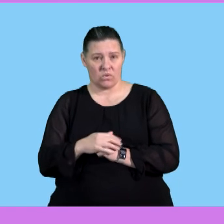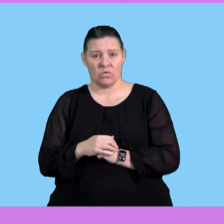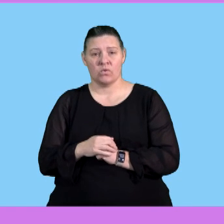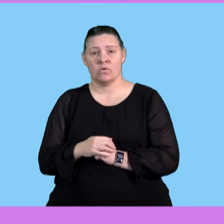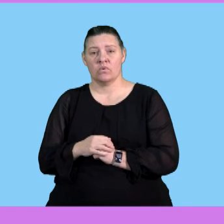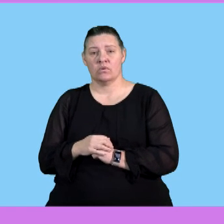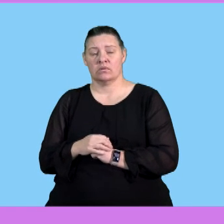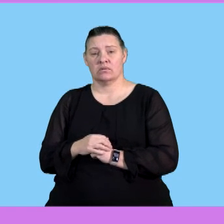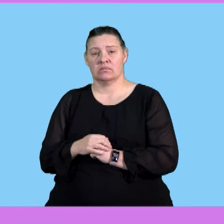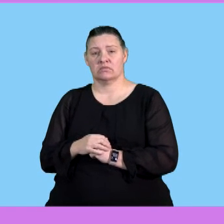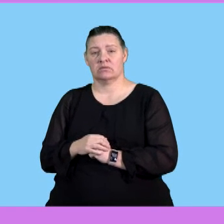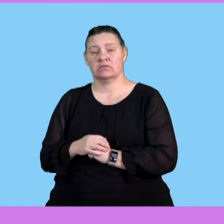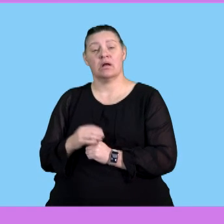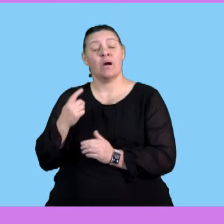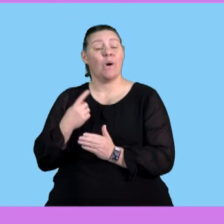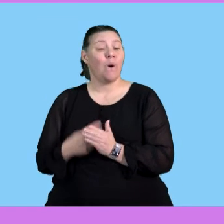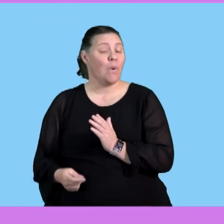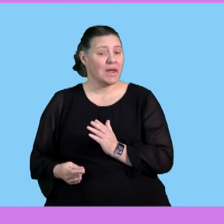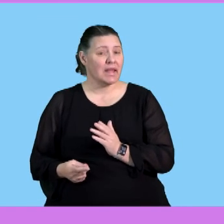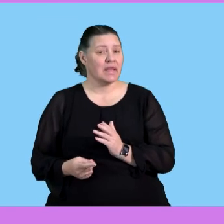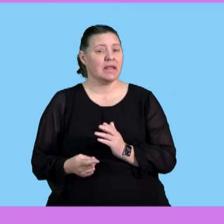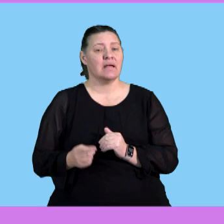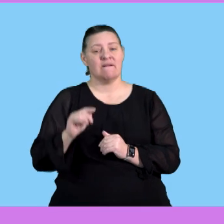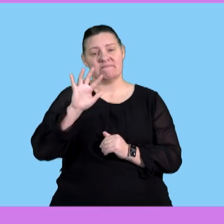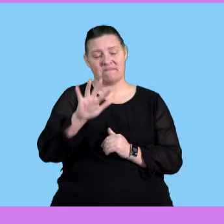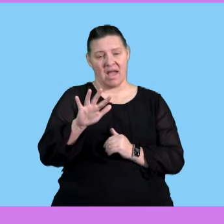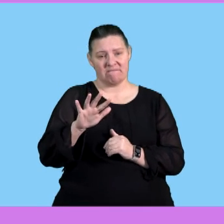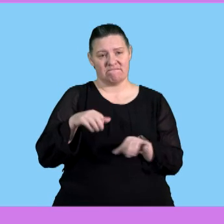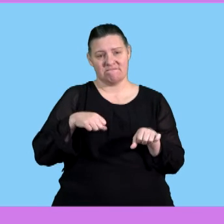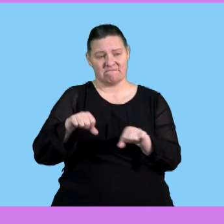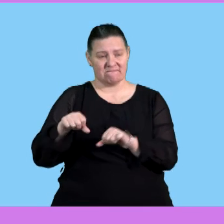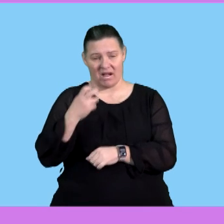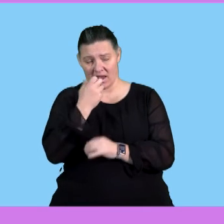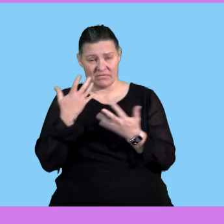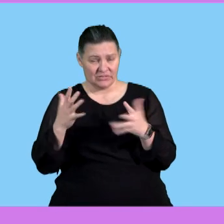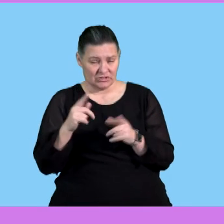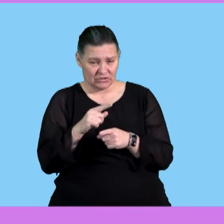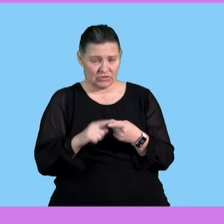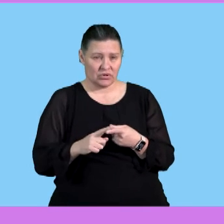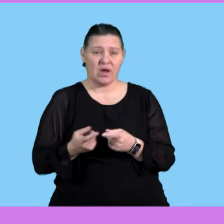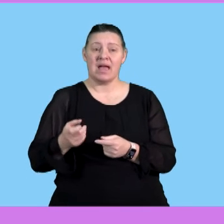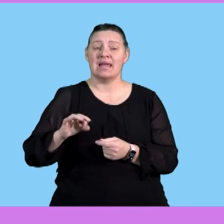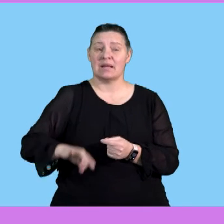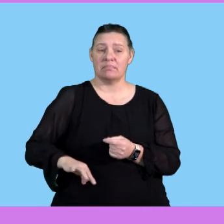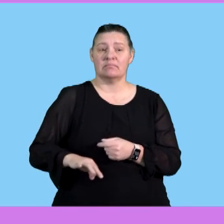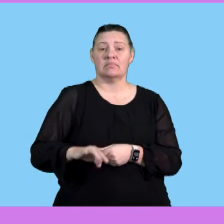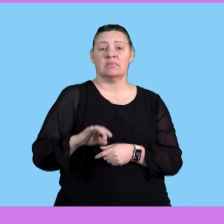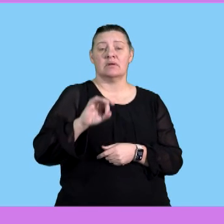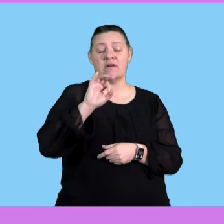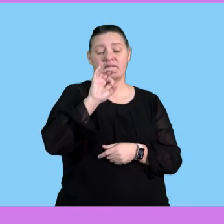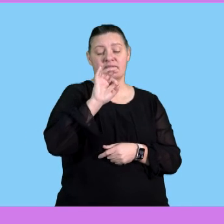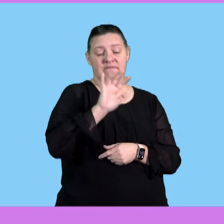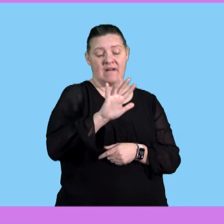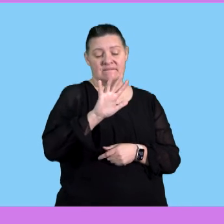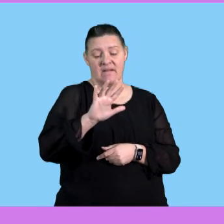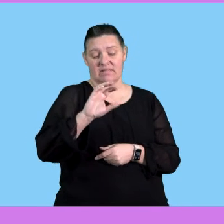4, meaning he only tendered to 5 gardens. So his income will